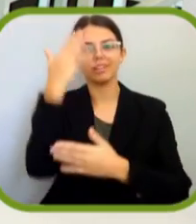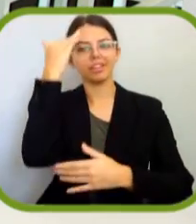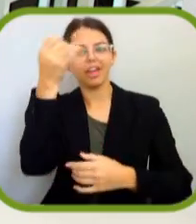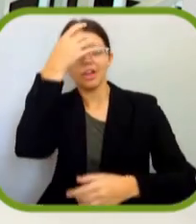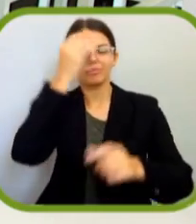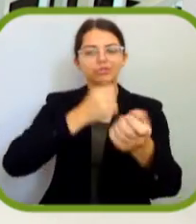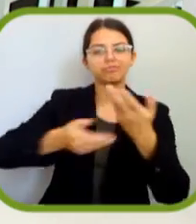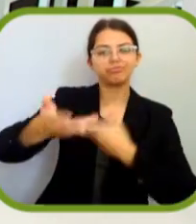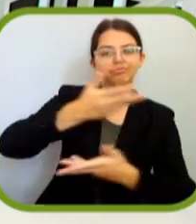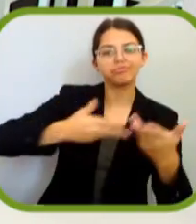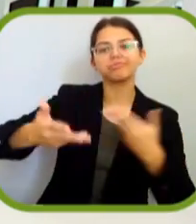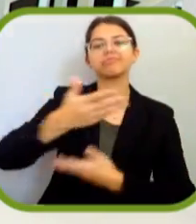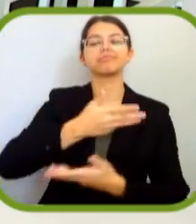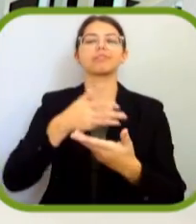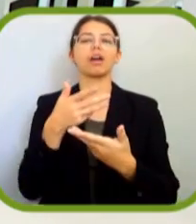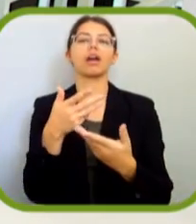with other book